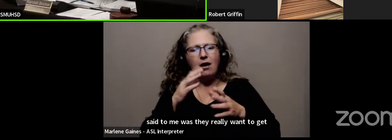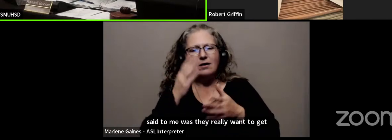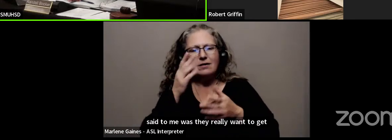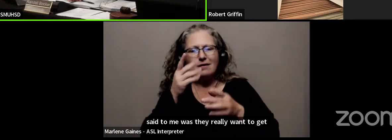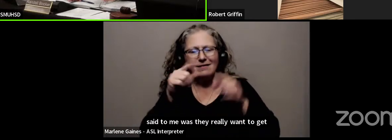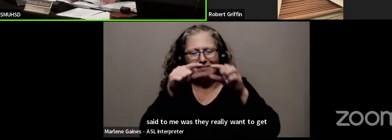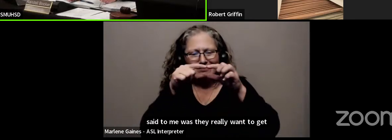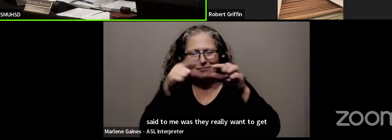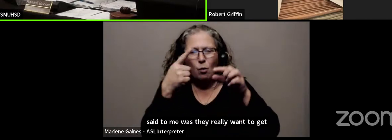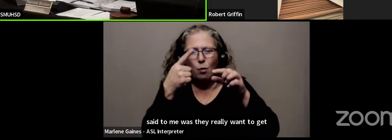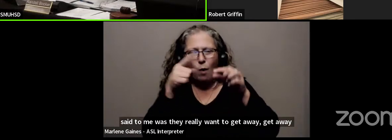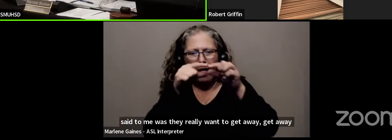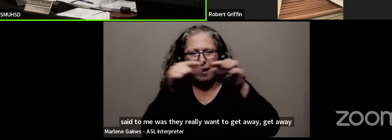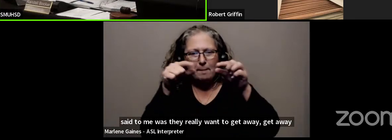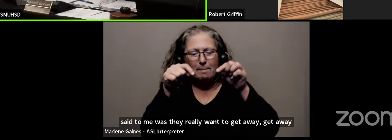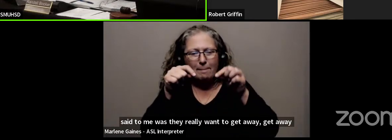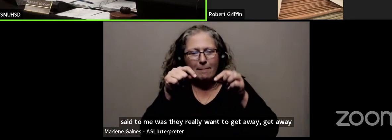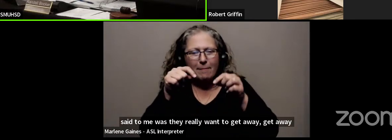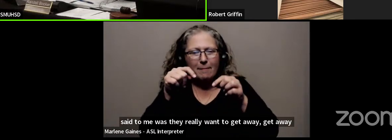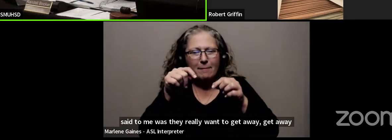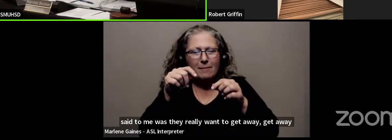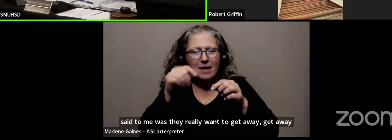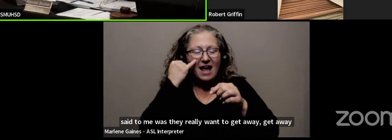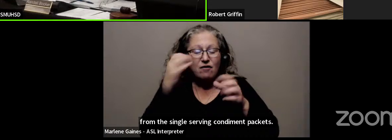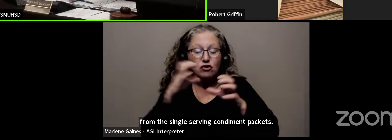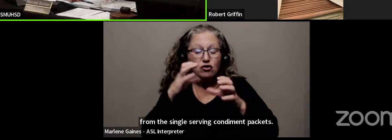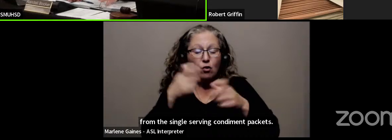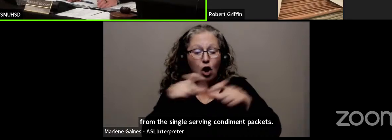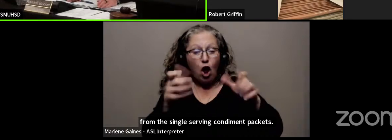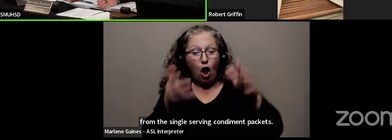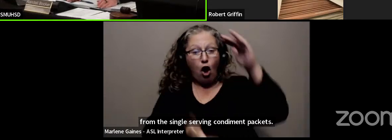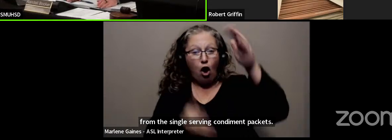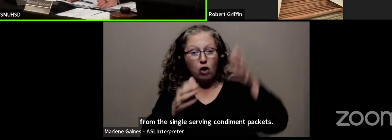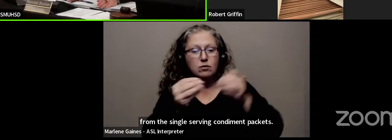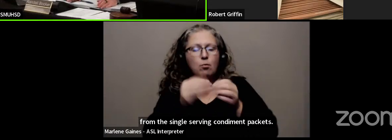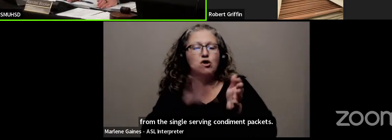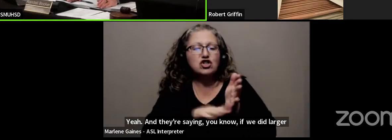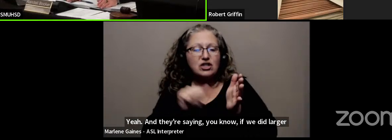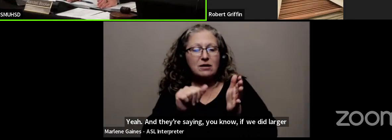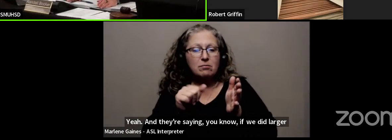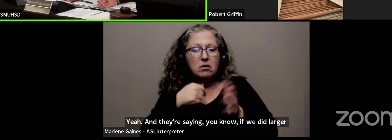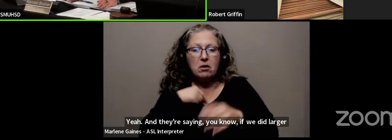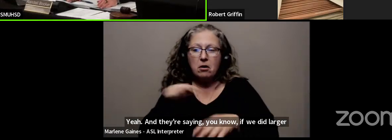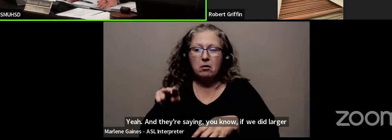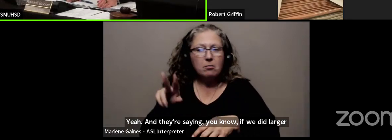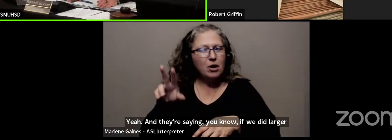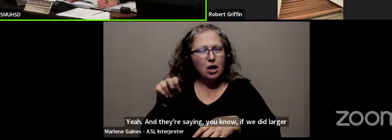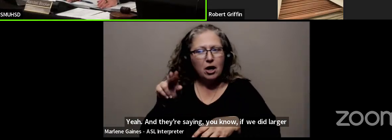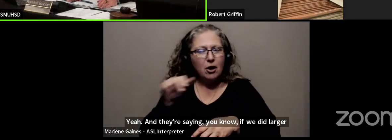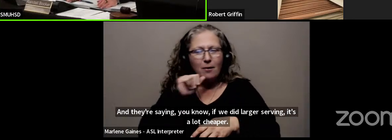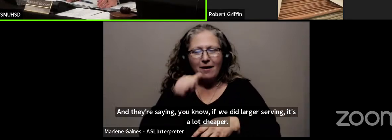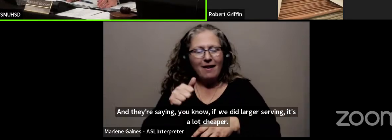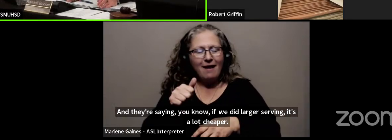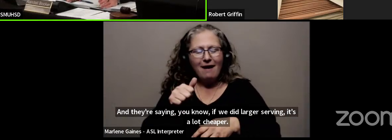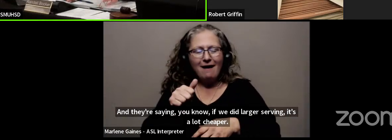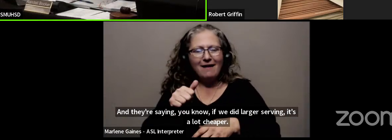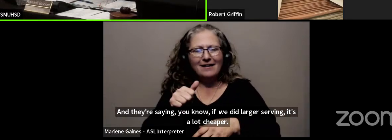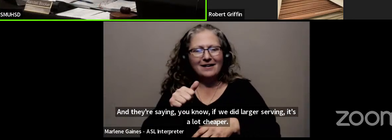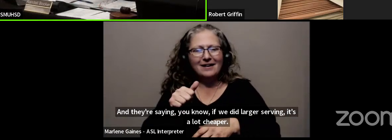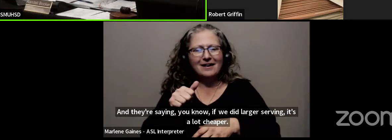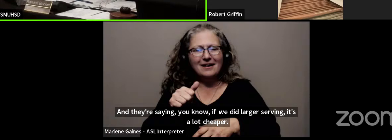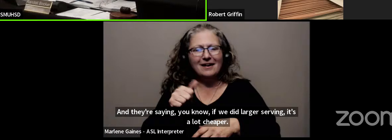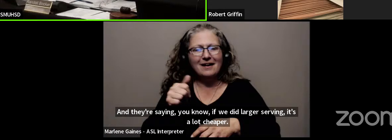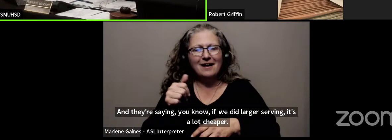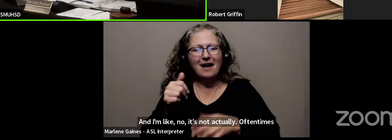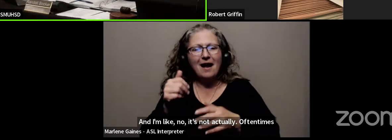packets. Yeah. And they're saying, if we did larger serving, it's a lot cheaper. And I'm like, no, it's not actually.